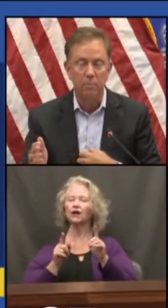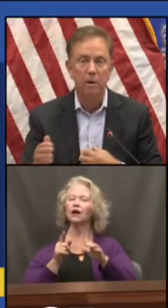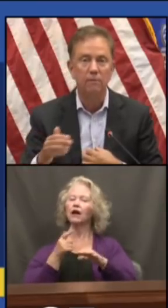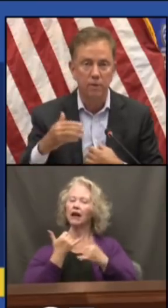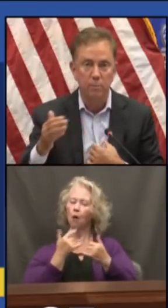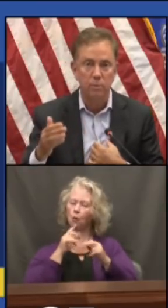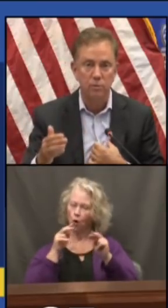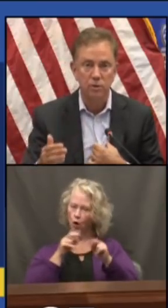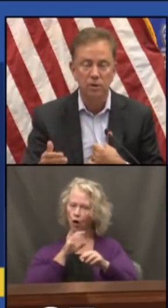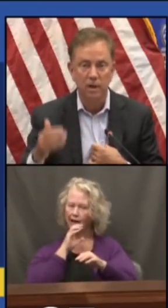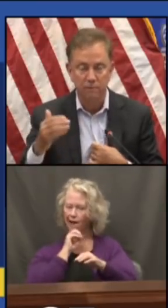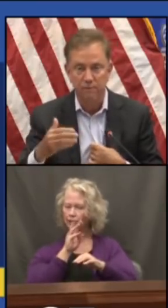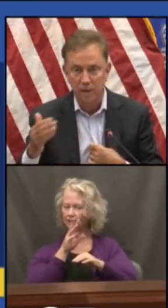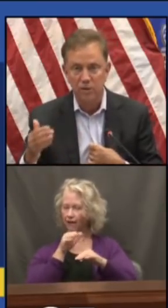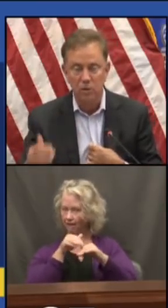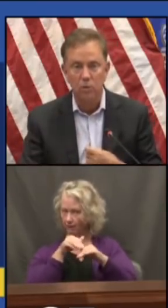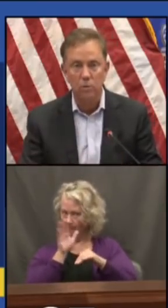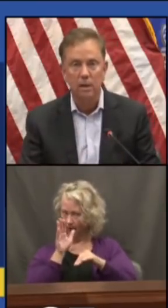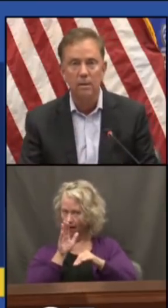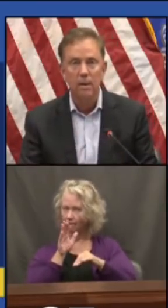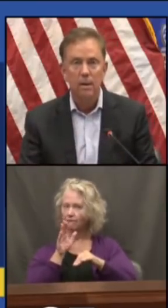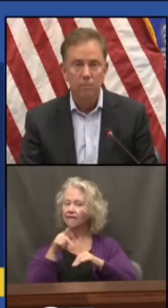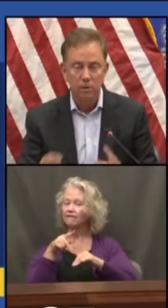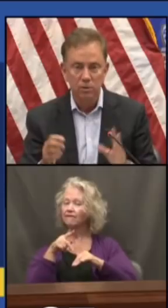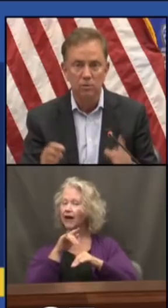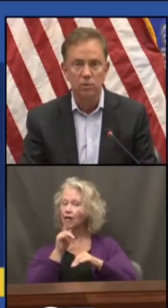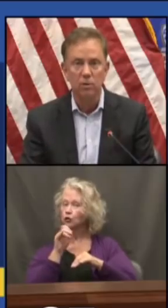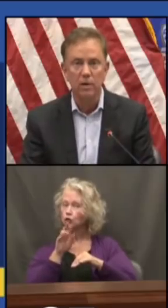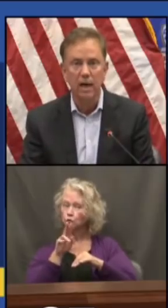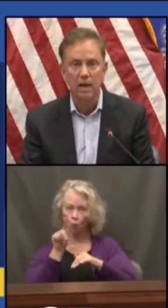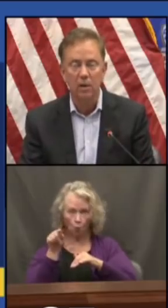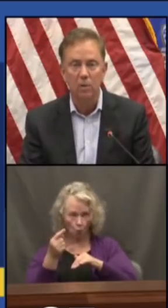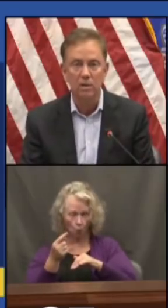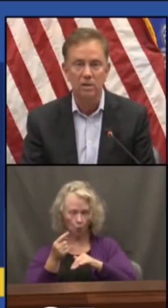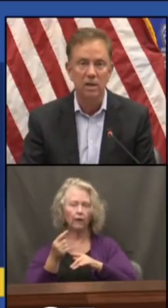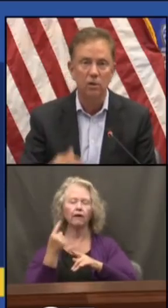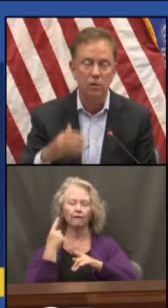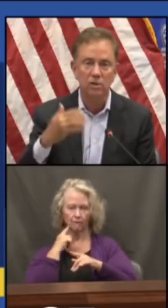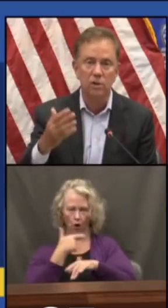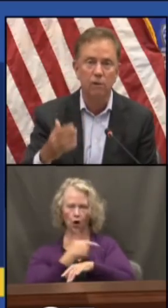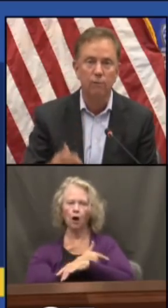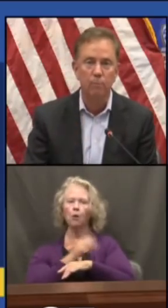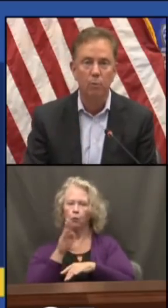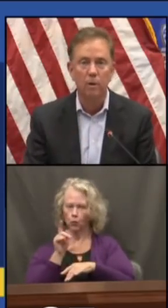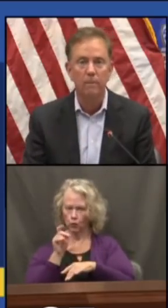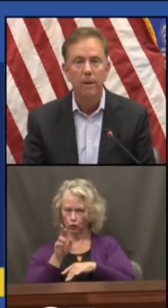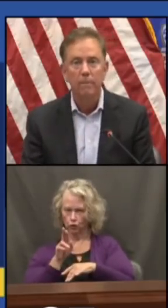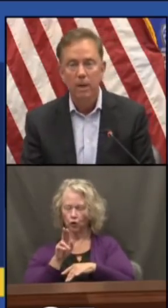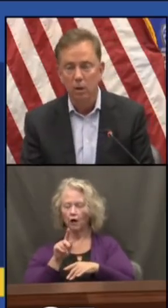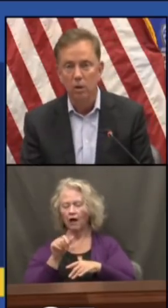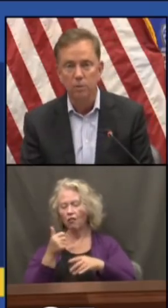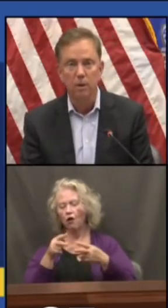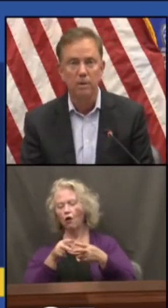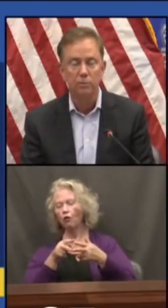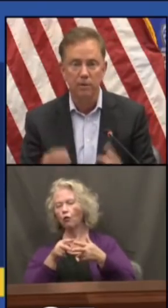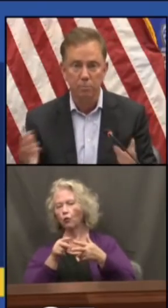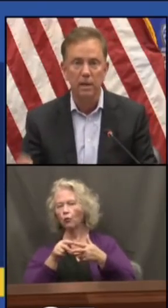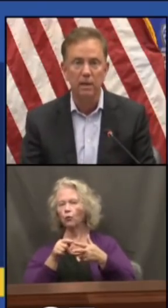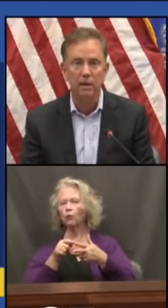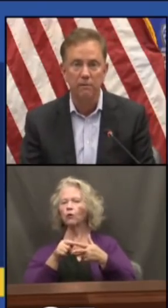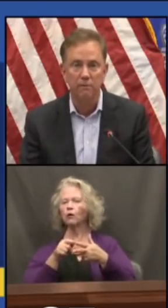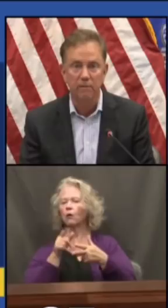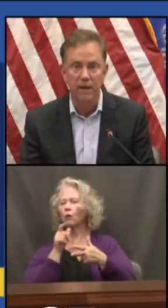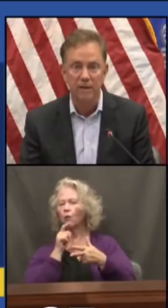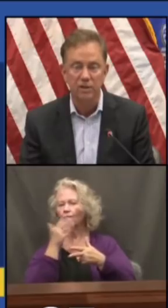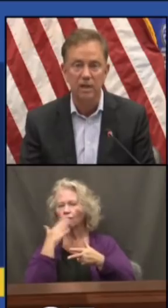65 and above for the booster shot, Pfizer only, plus those two other categories. I think you can self-report, in large part because we have